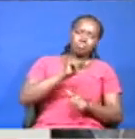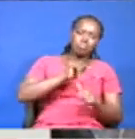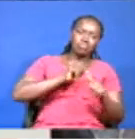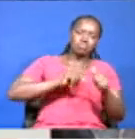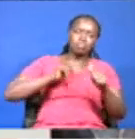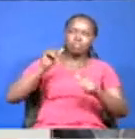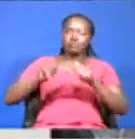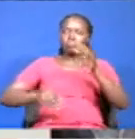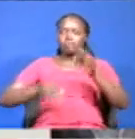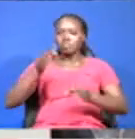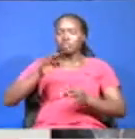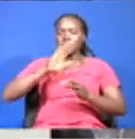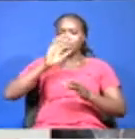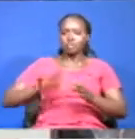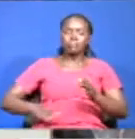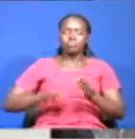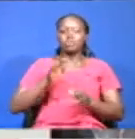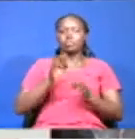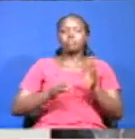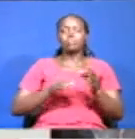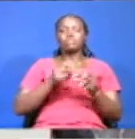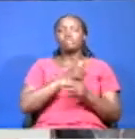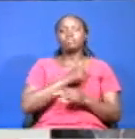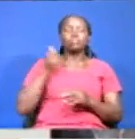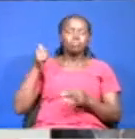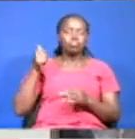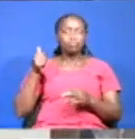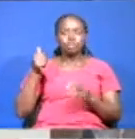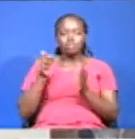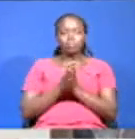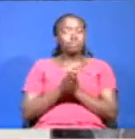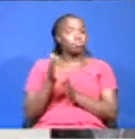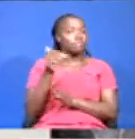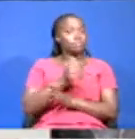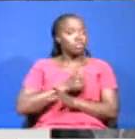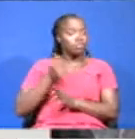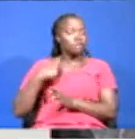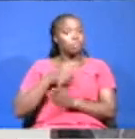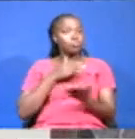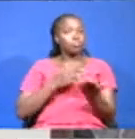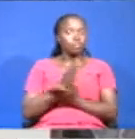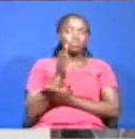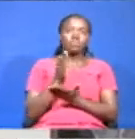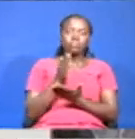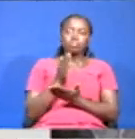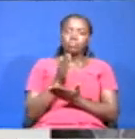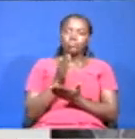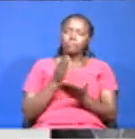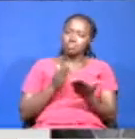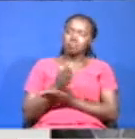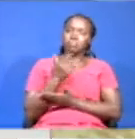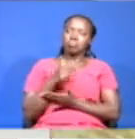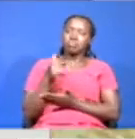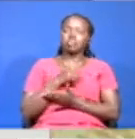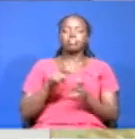Justice delayed is justice denied, and we are denied our rights. Right zetu ni